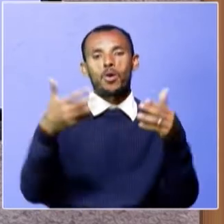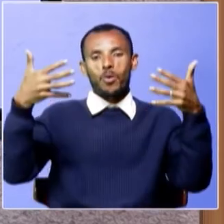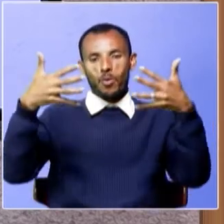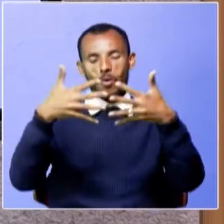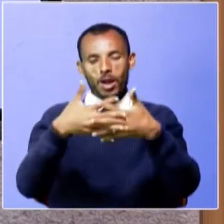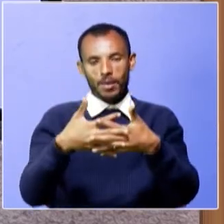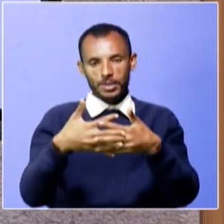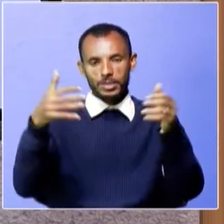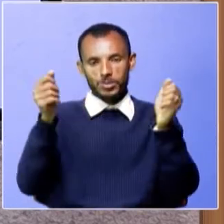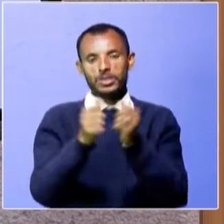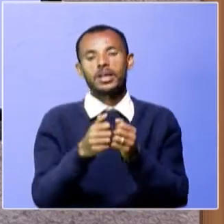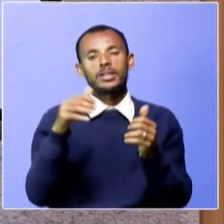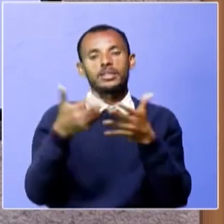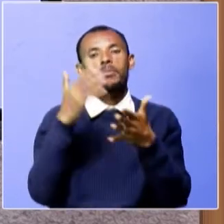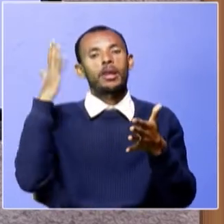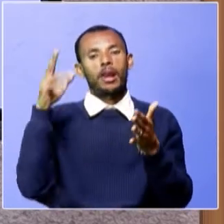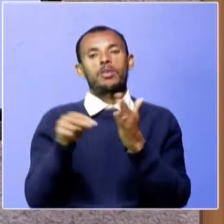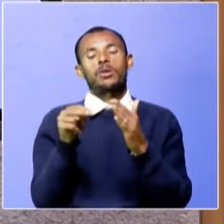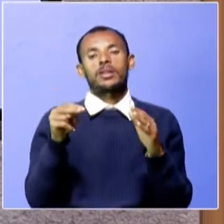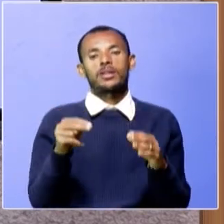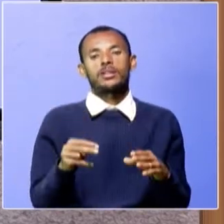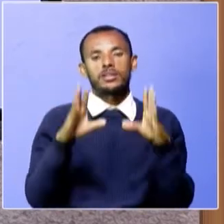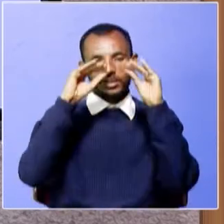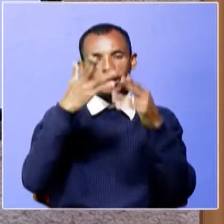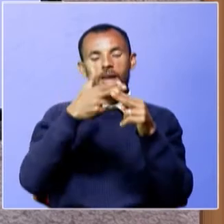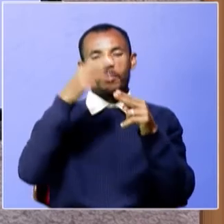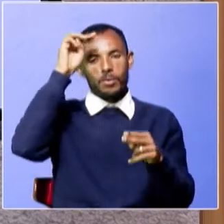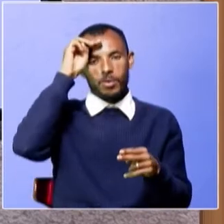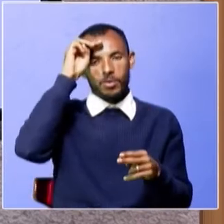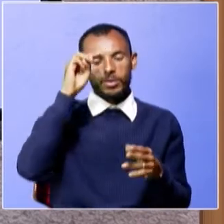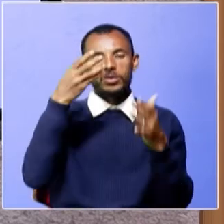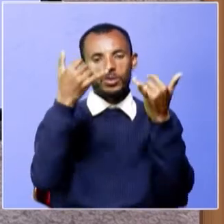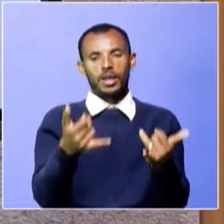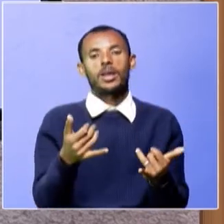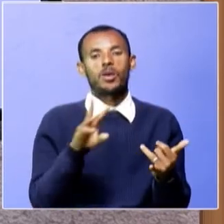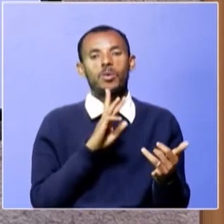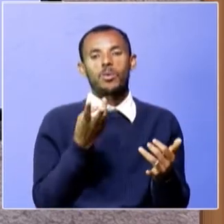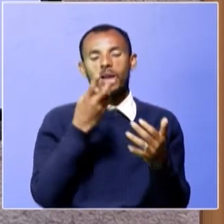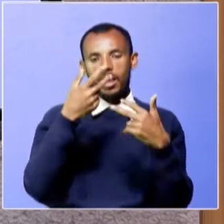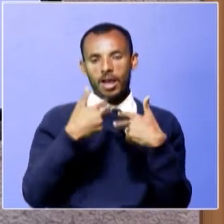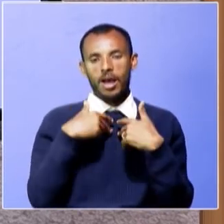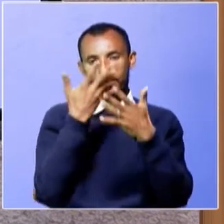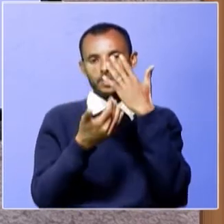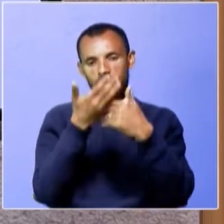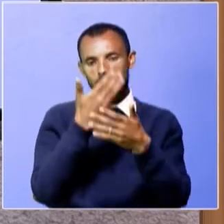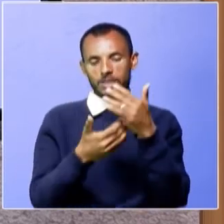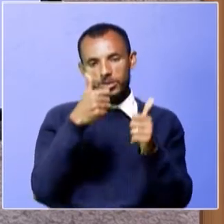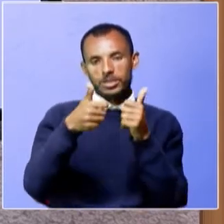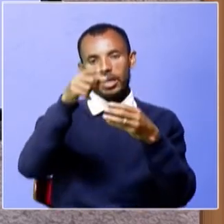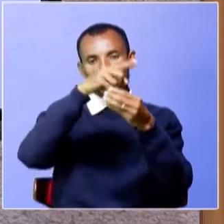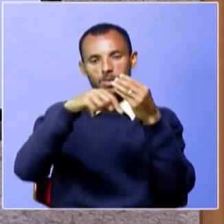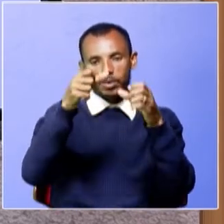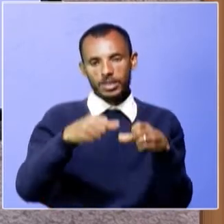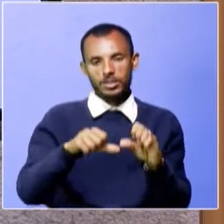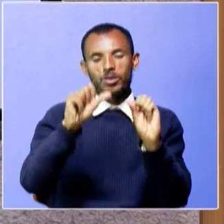Bureau in collaboration with Addis Media Network. I'm teacher Mamu. Today we will have a discussion which is a